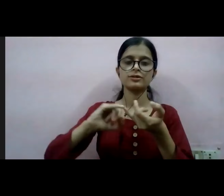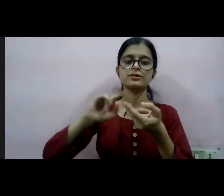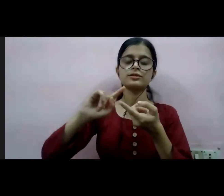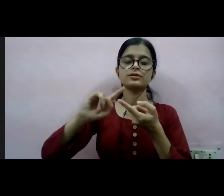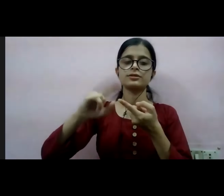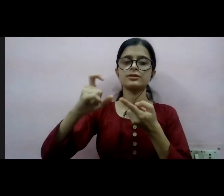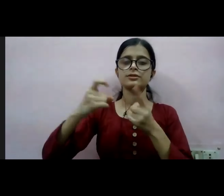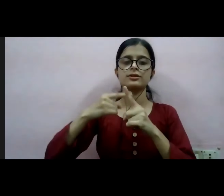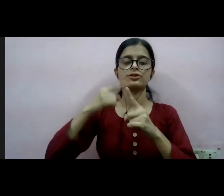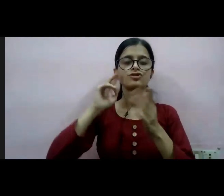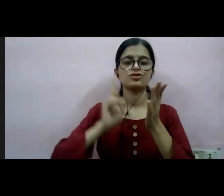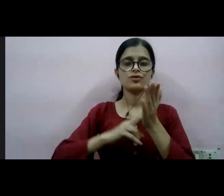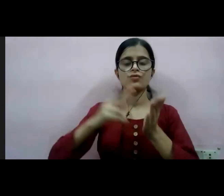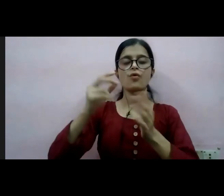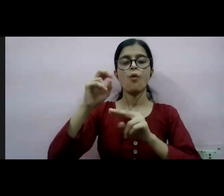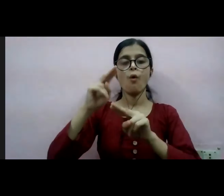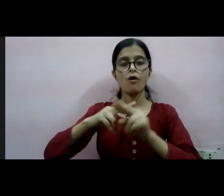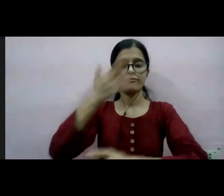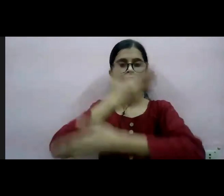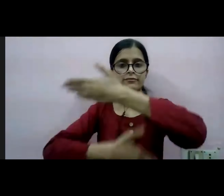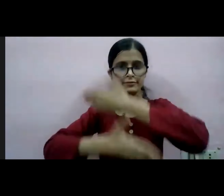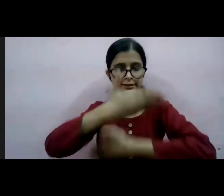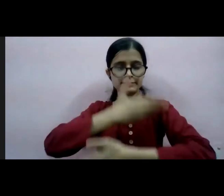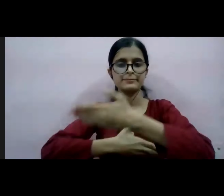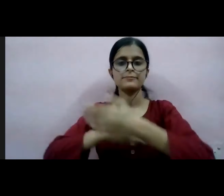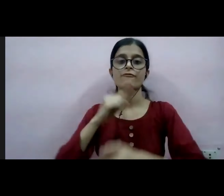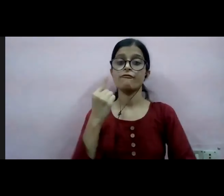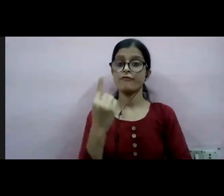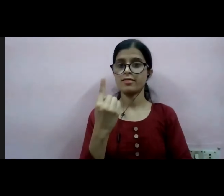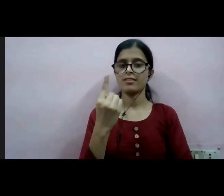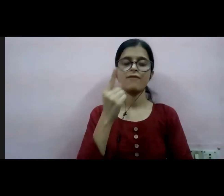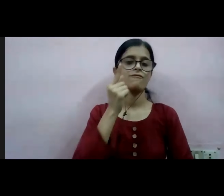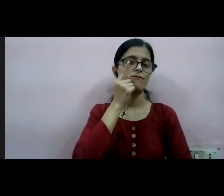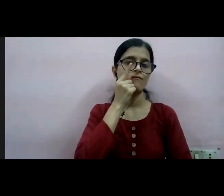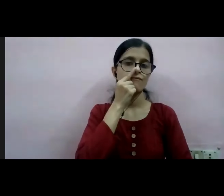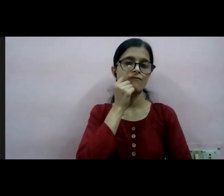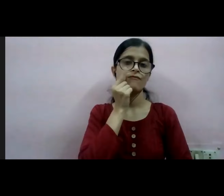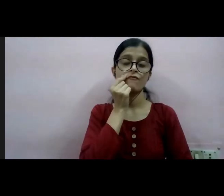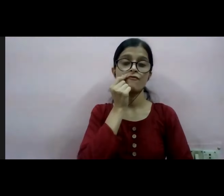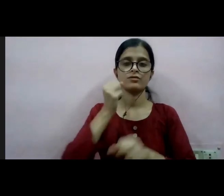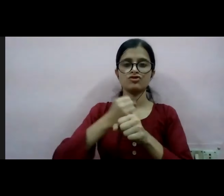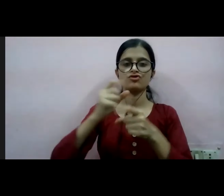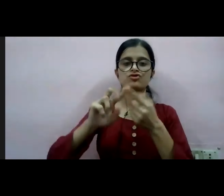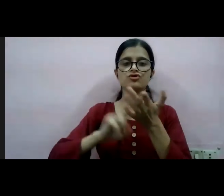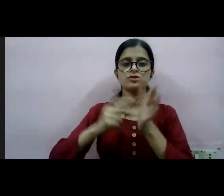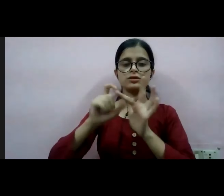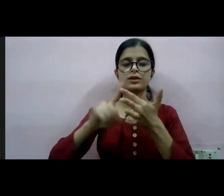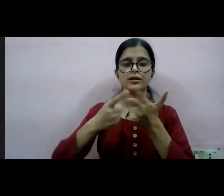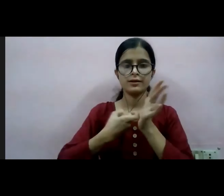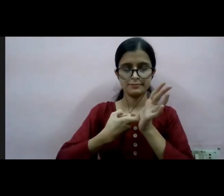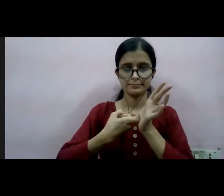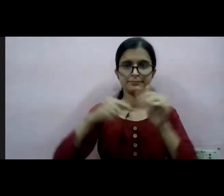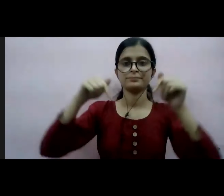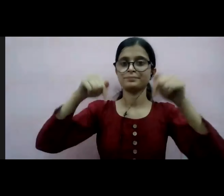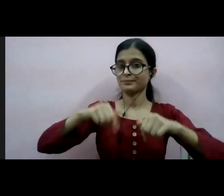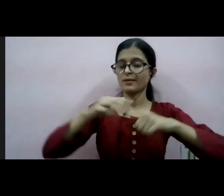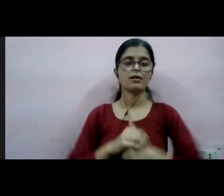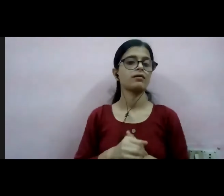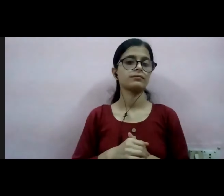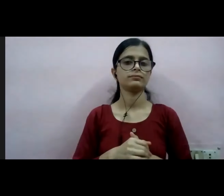these variables, that is gender. We are going to talk about how gender